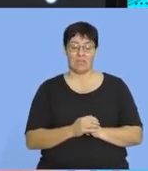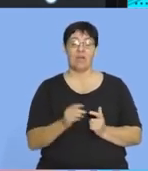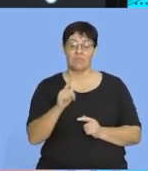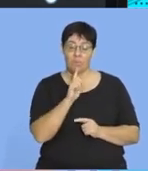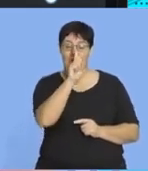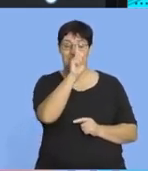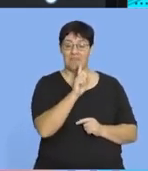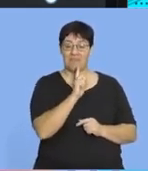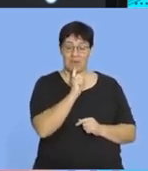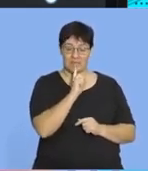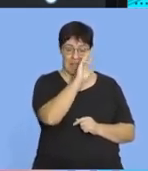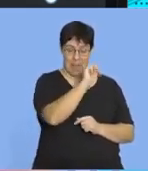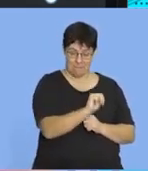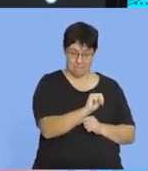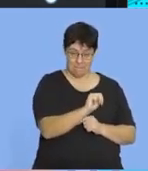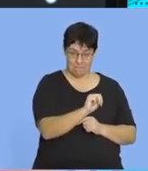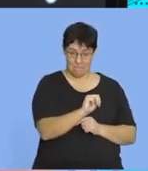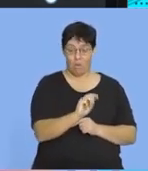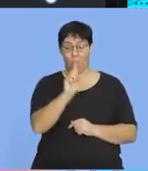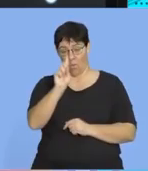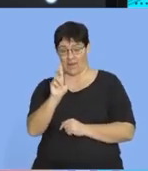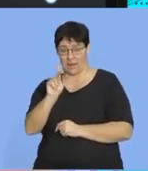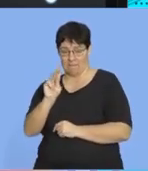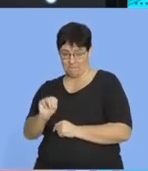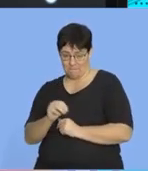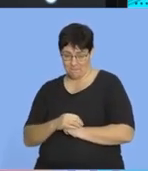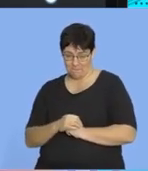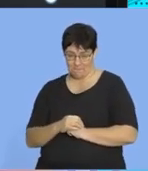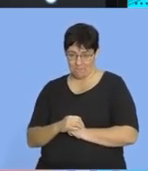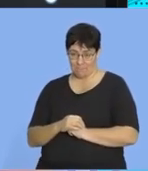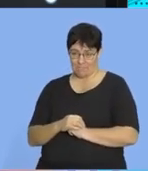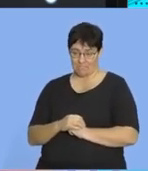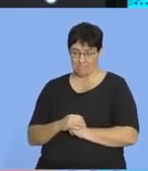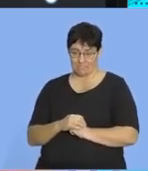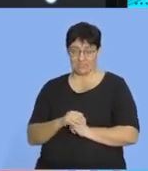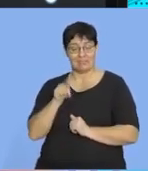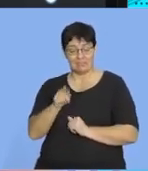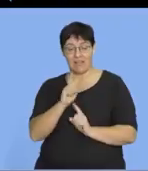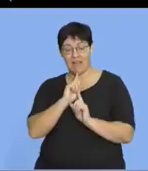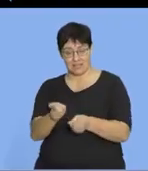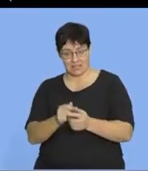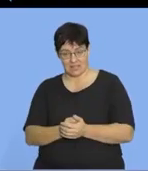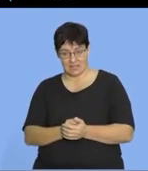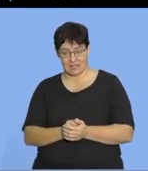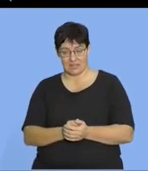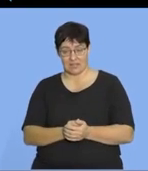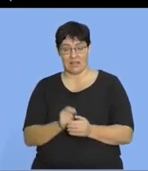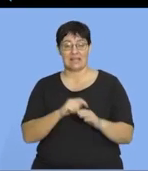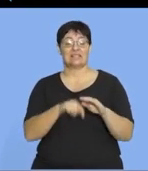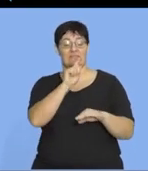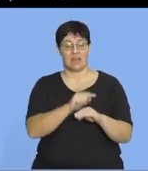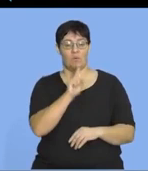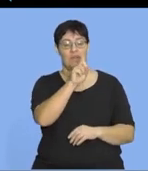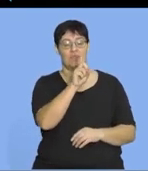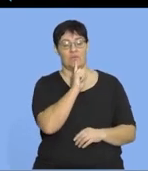remember that there are 1,000 meters in a kilometer. I need to take that answer